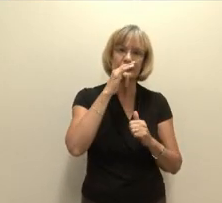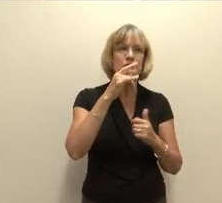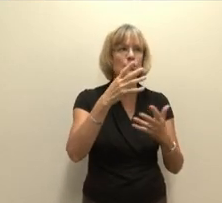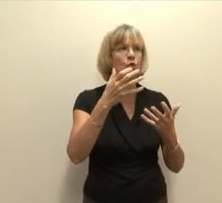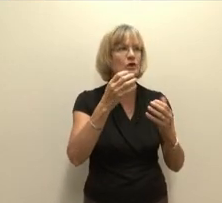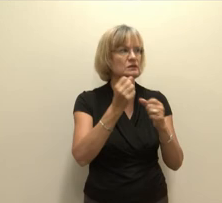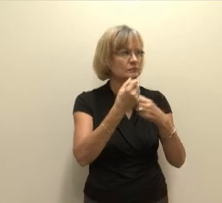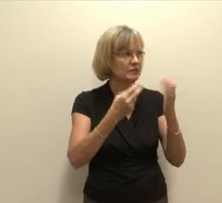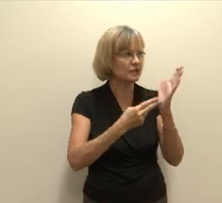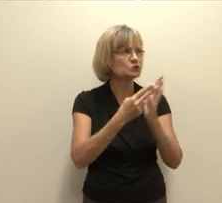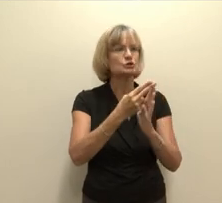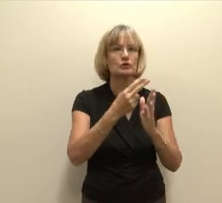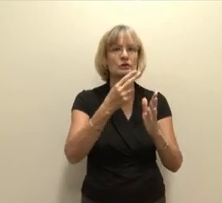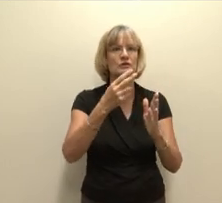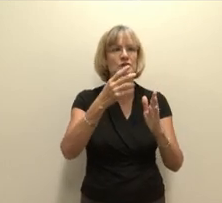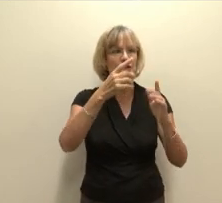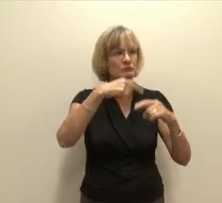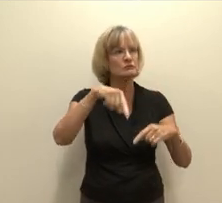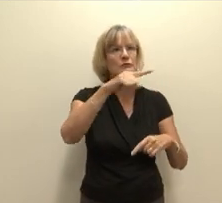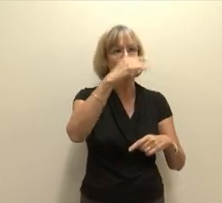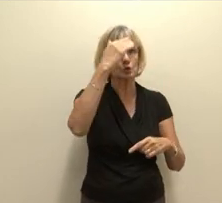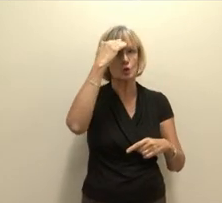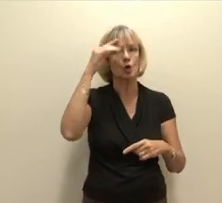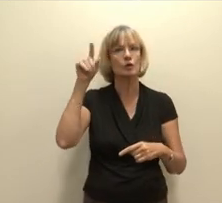is aware of this great resource that's available.